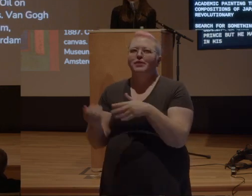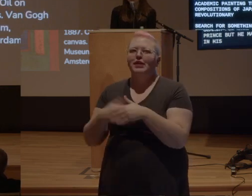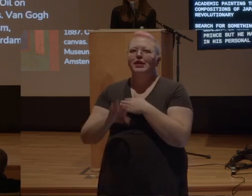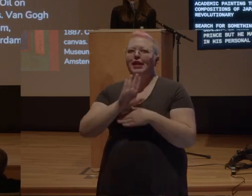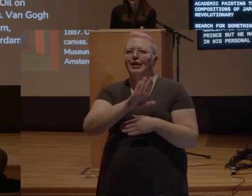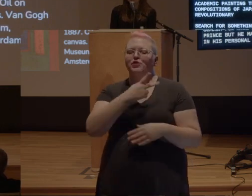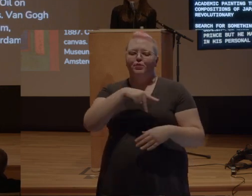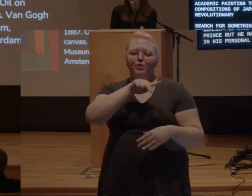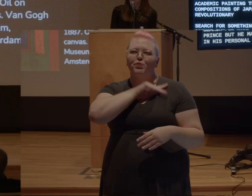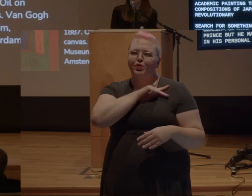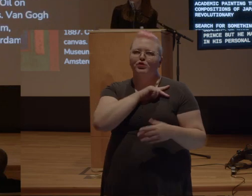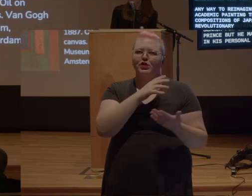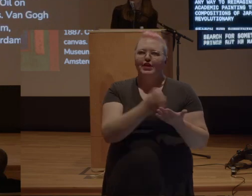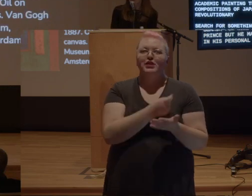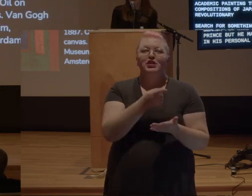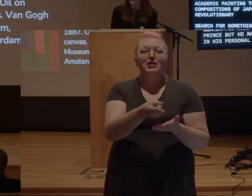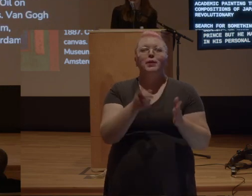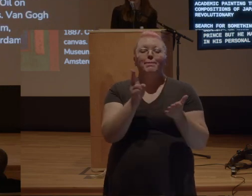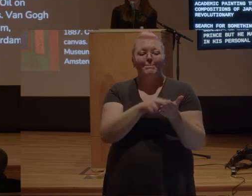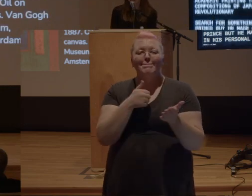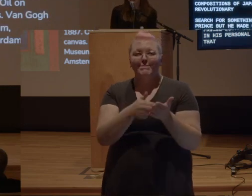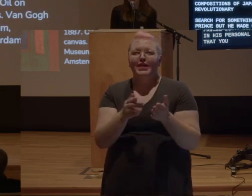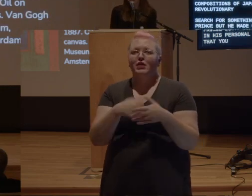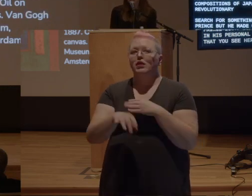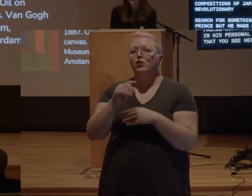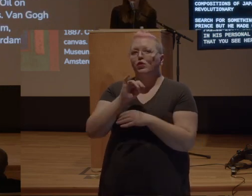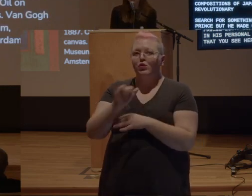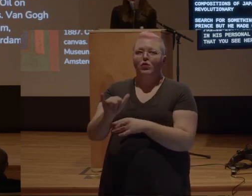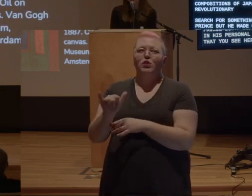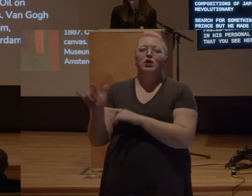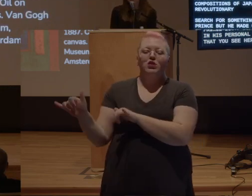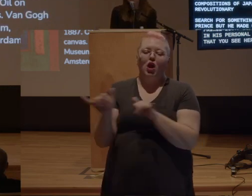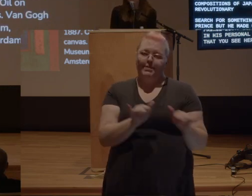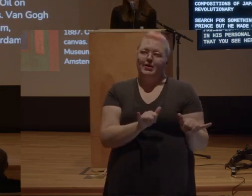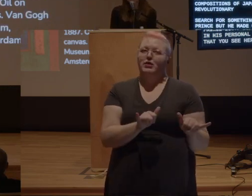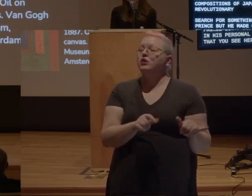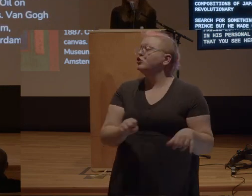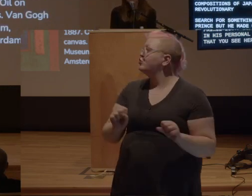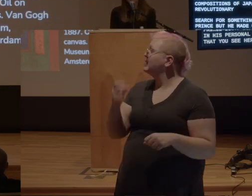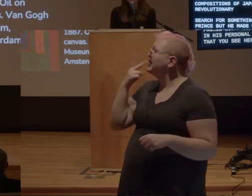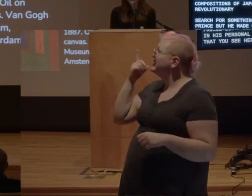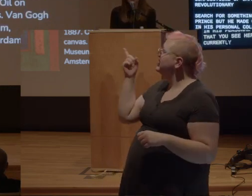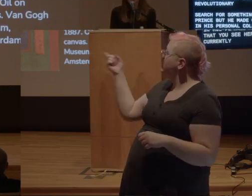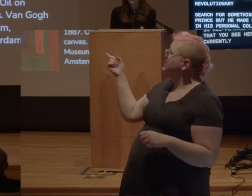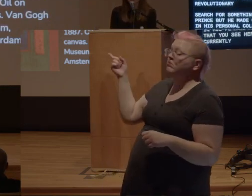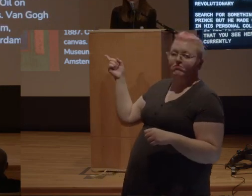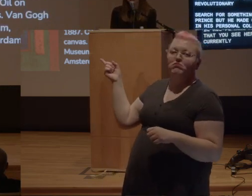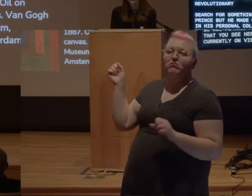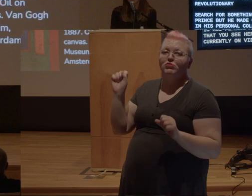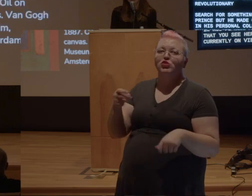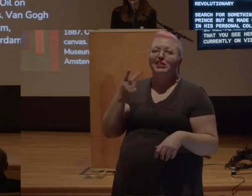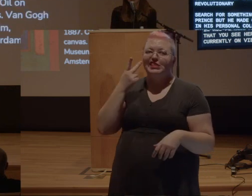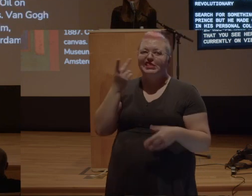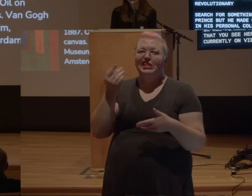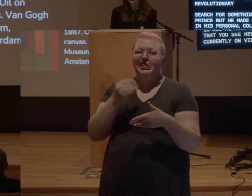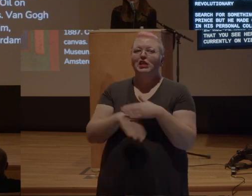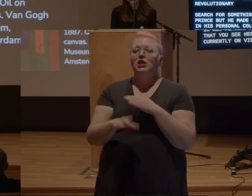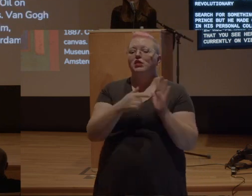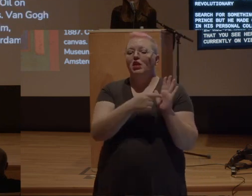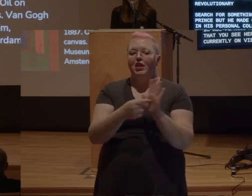oil, such as the one that you see here, which is a copy of a print currently on view in the Human Nature